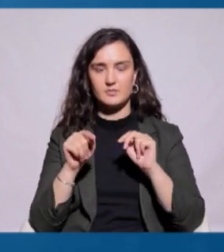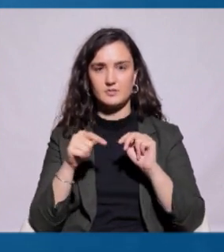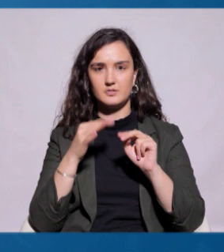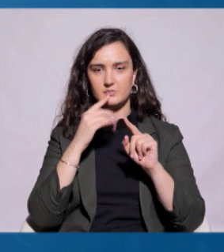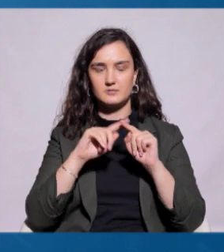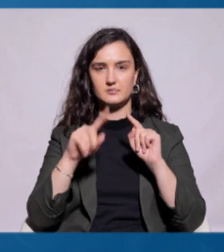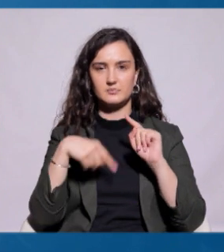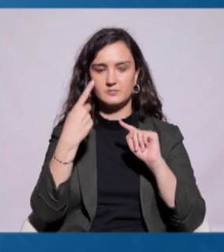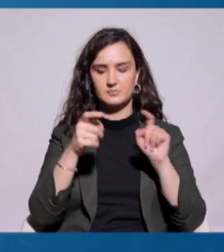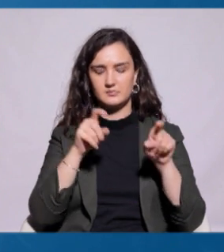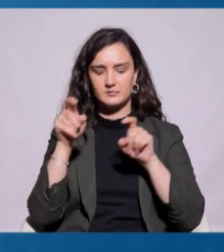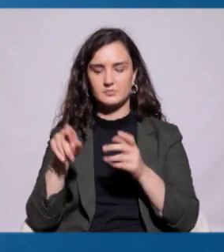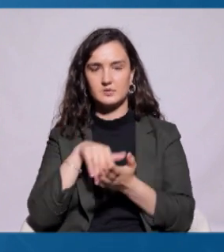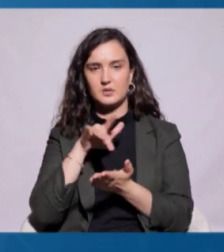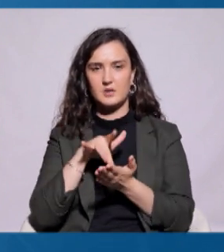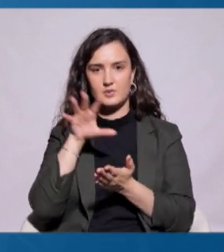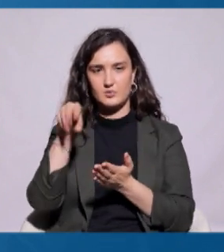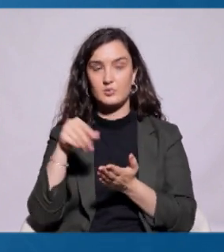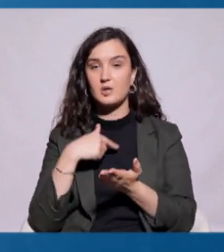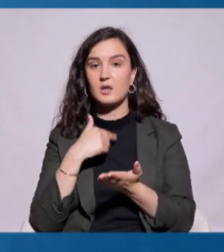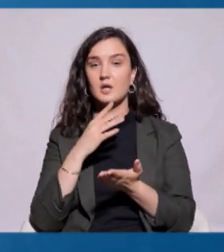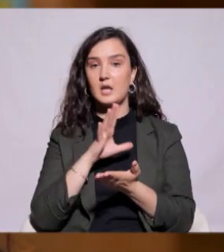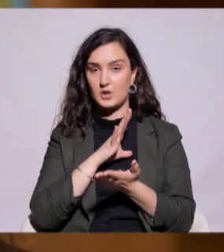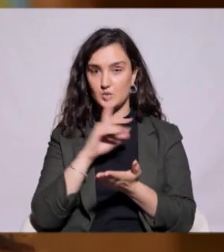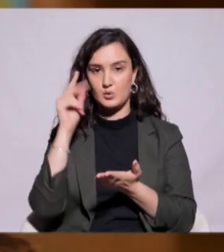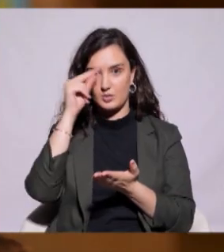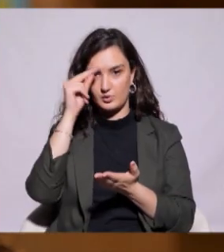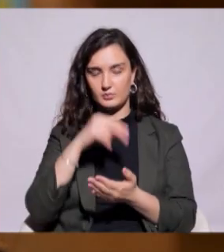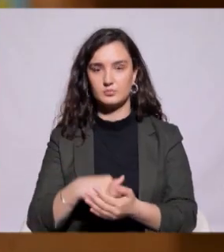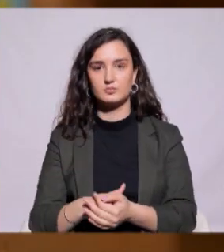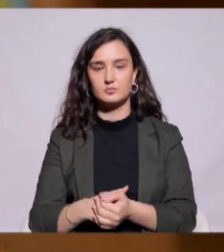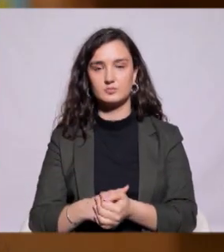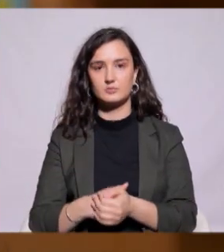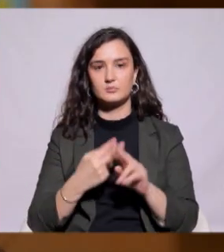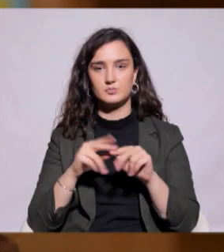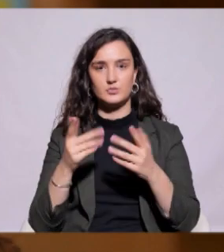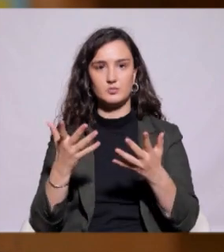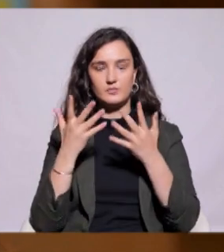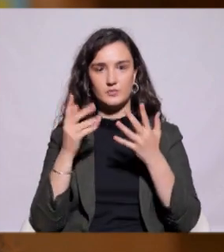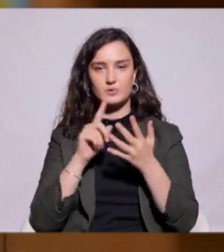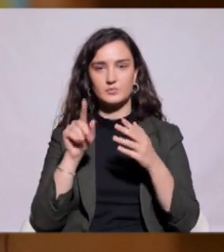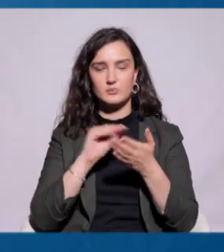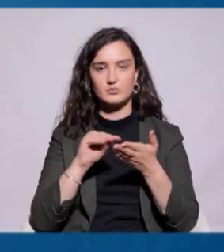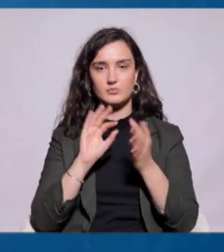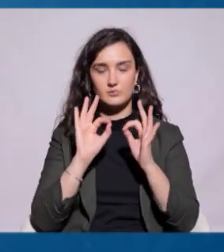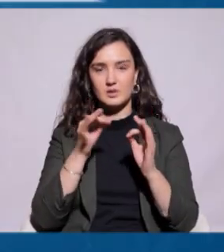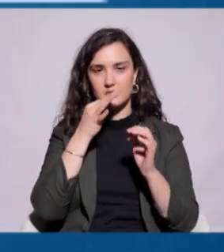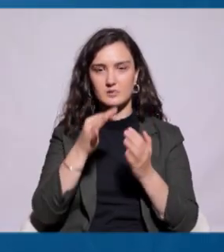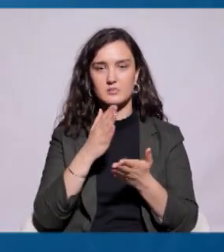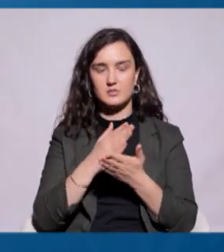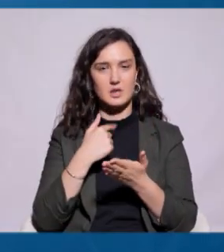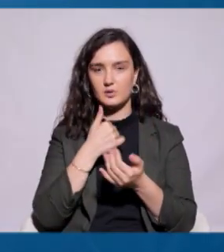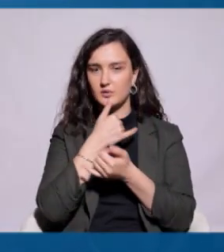I moved to the countryside, so I had to learn. It is obvious that the right answer is